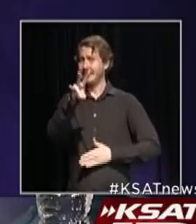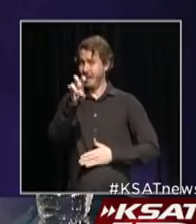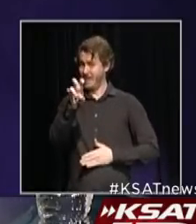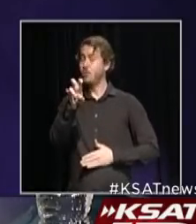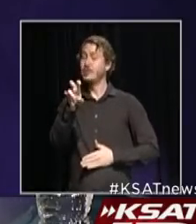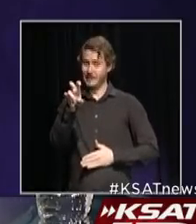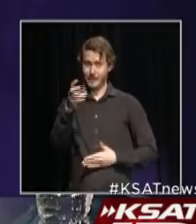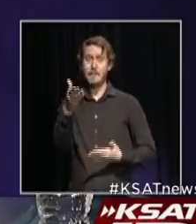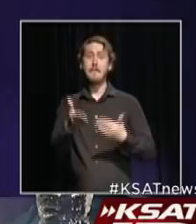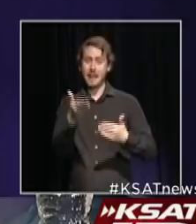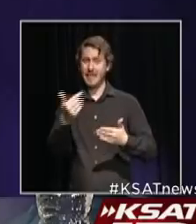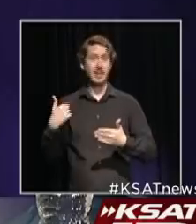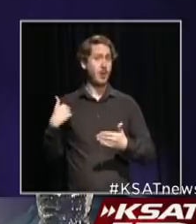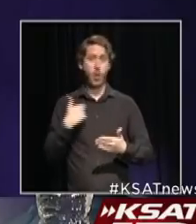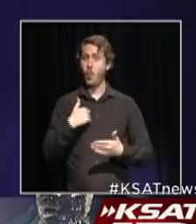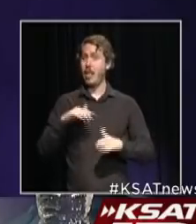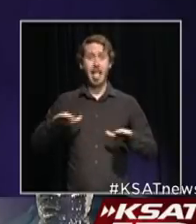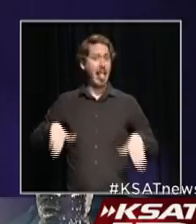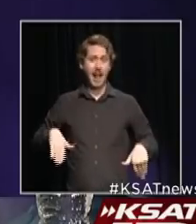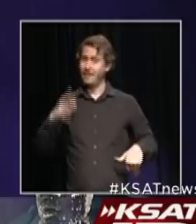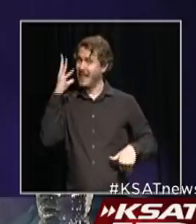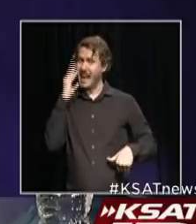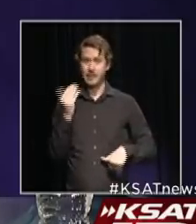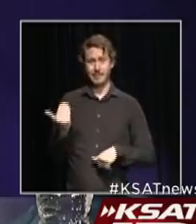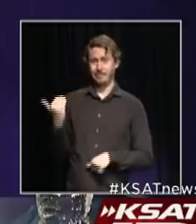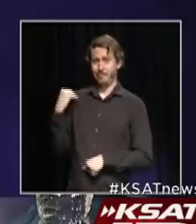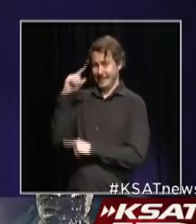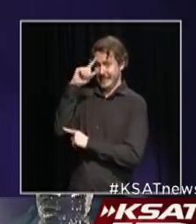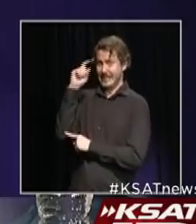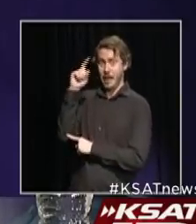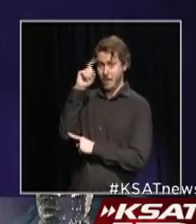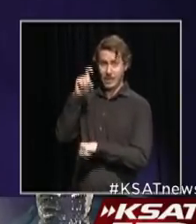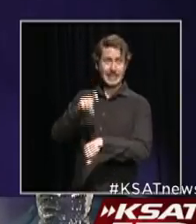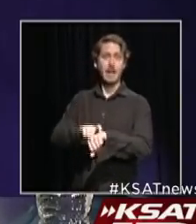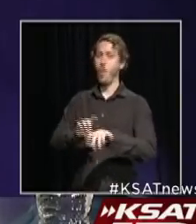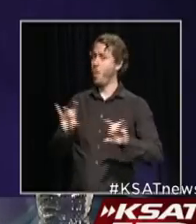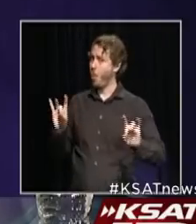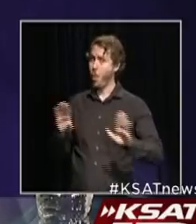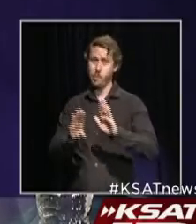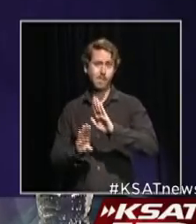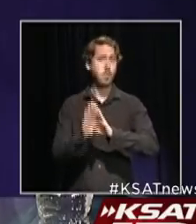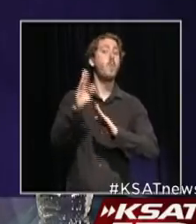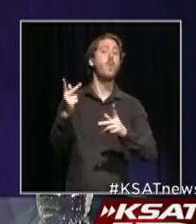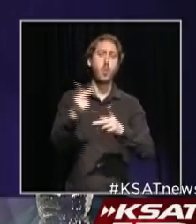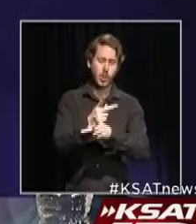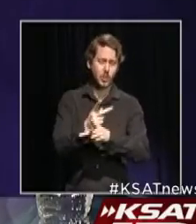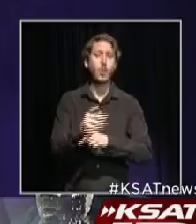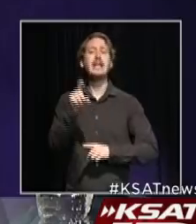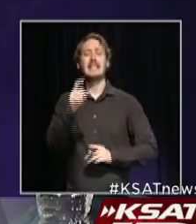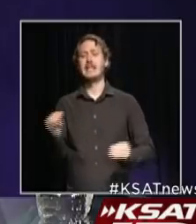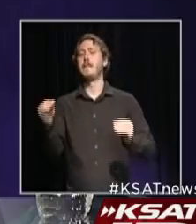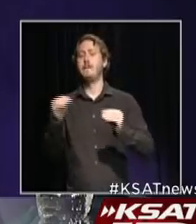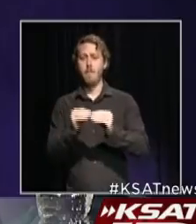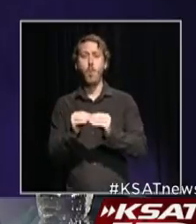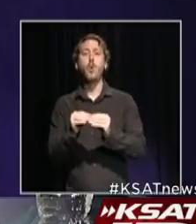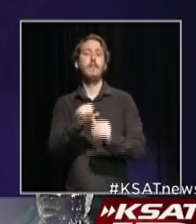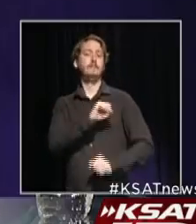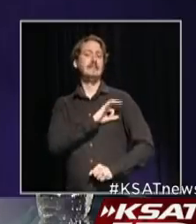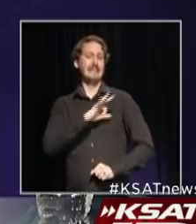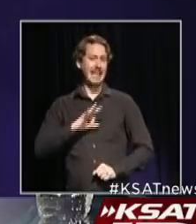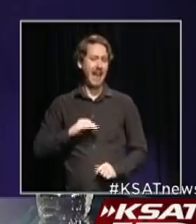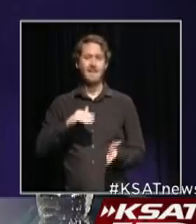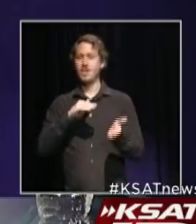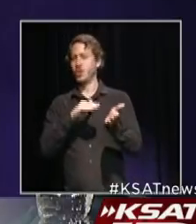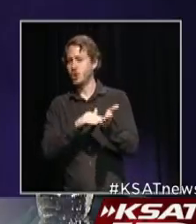way beyond what we face in the summer, and that we're going to need a lot of additional medical personnel. And then